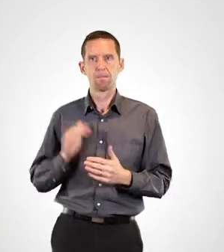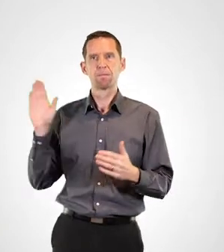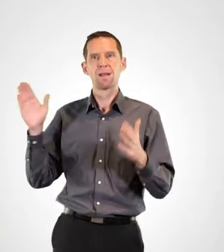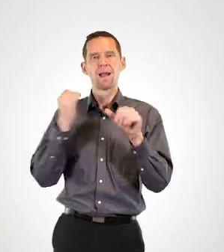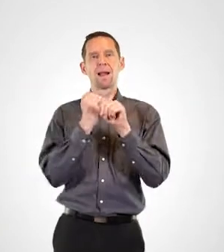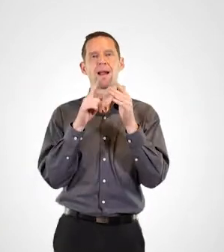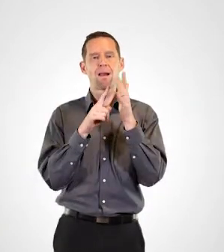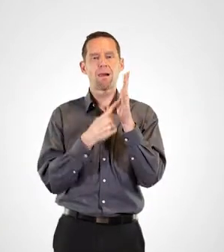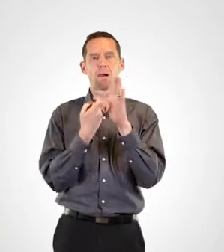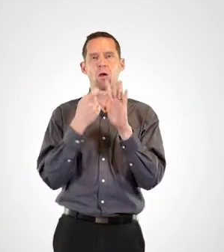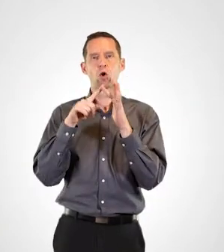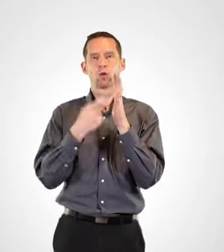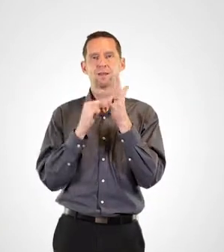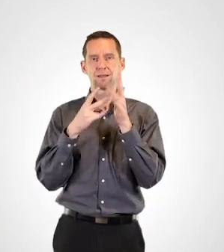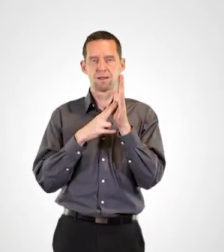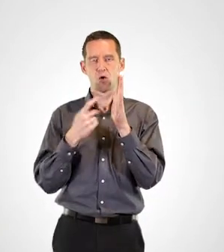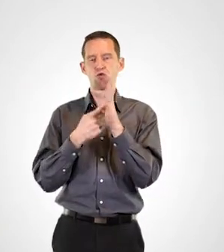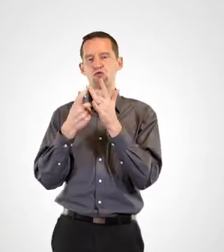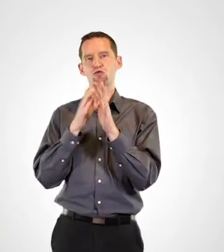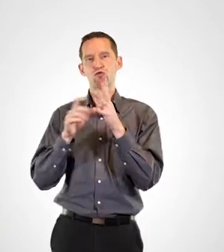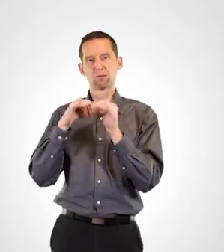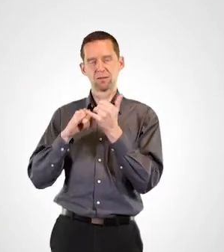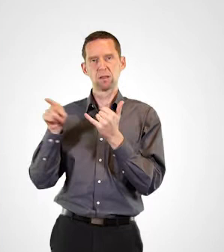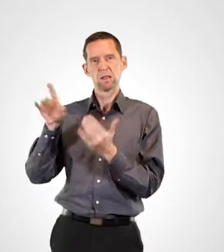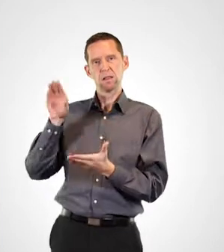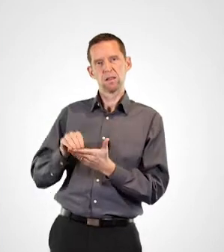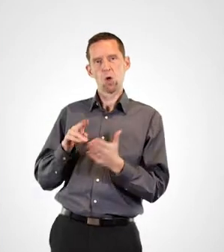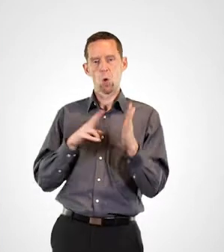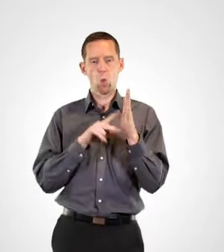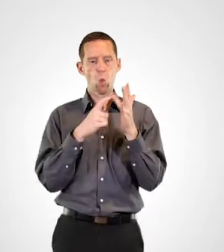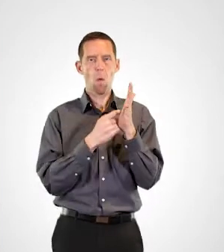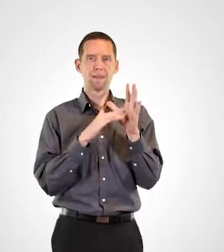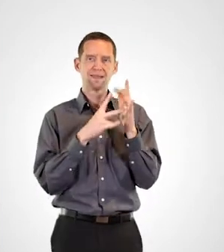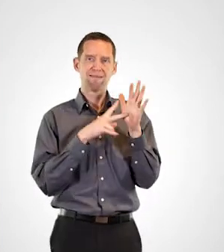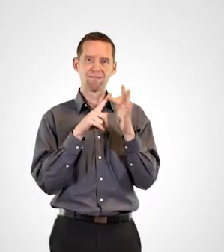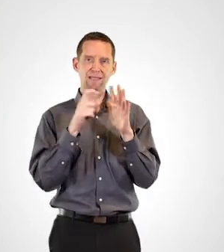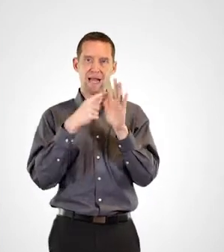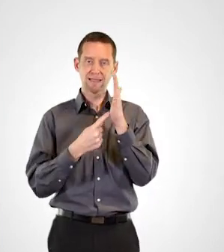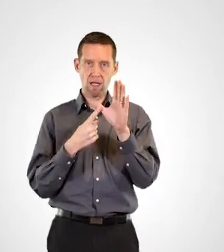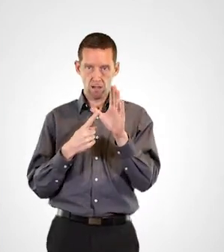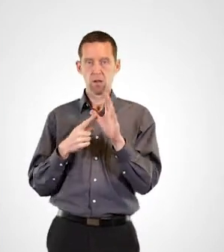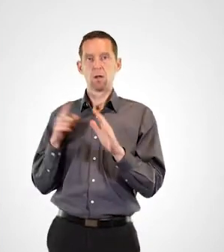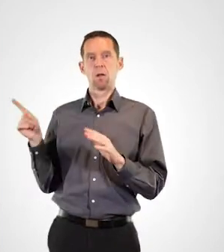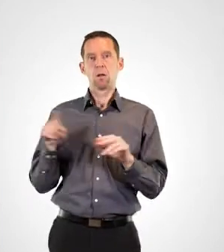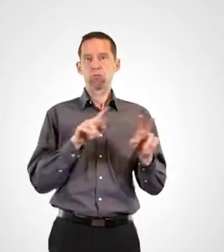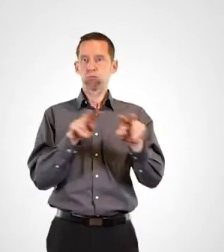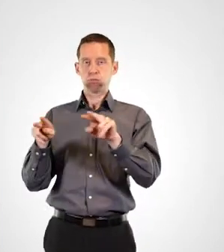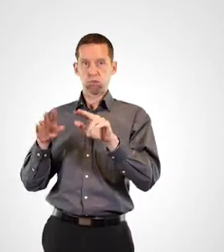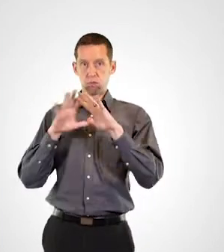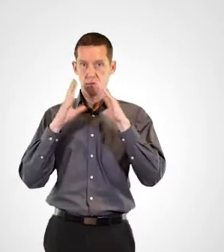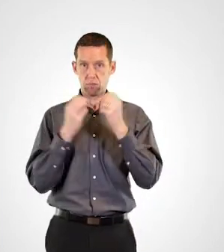and Richards have provided normative data, and that normative data, I think, was collected on something like over 2,500